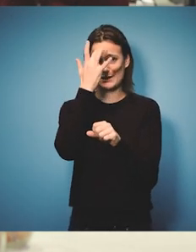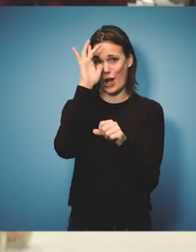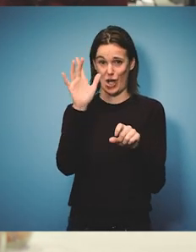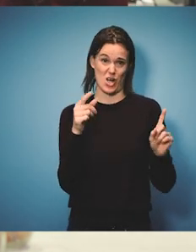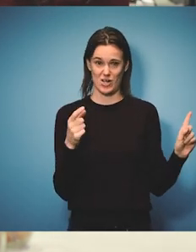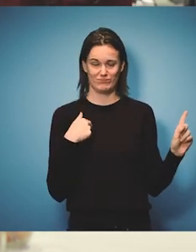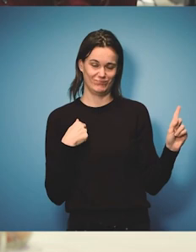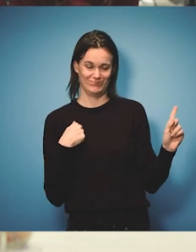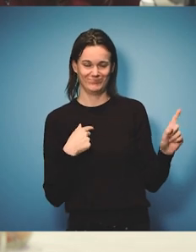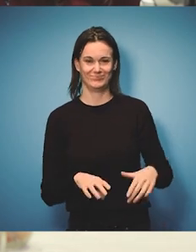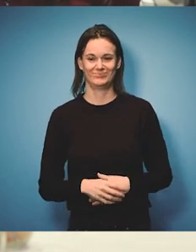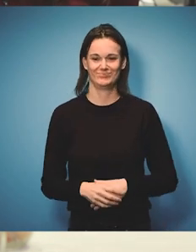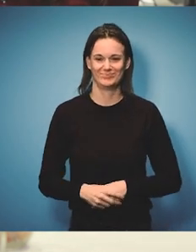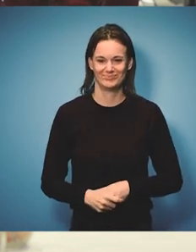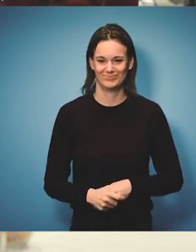harder?